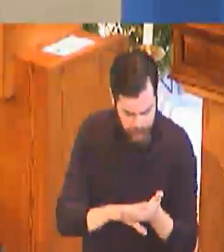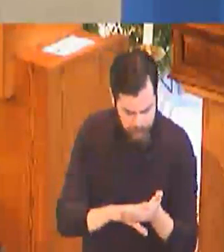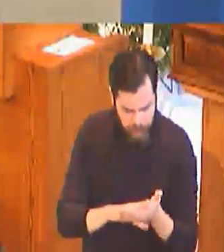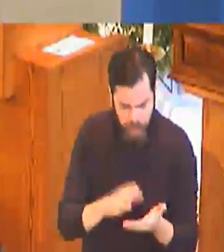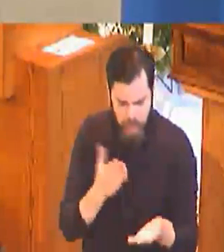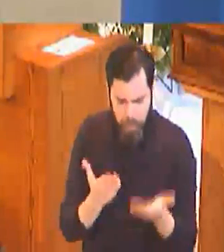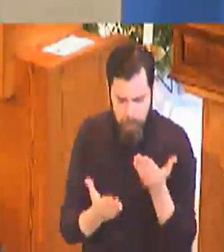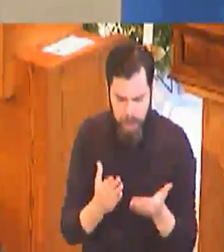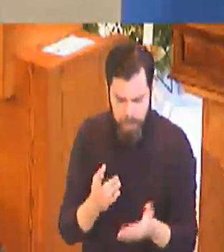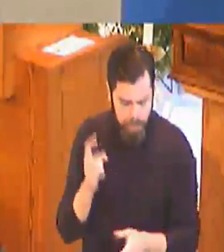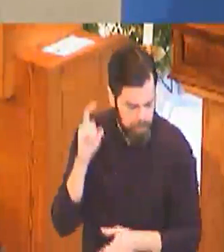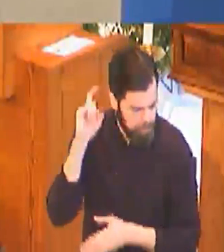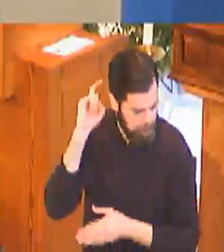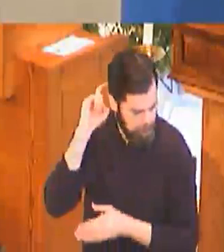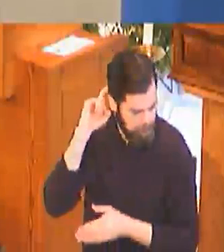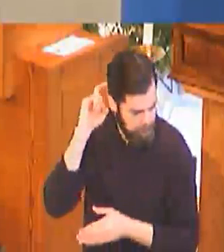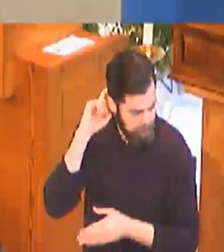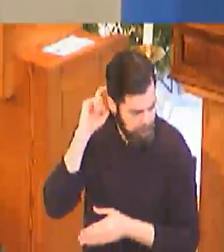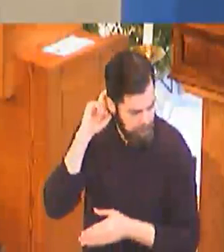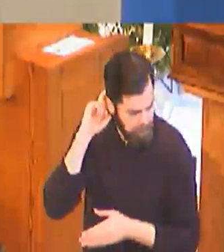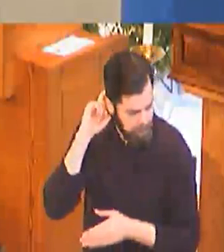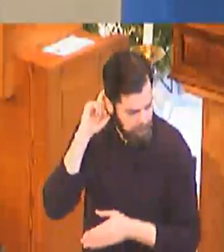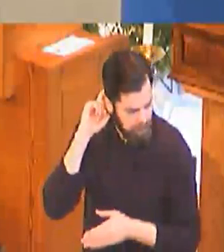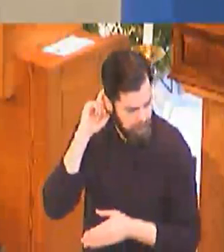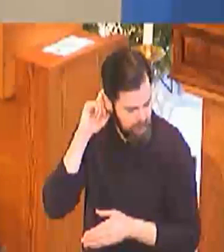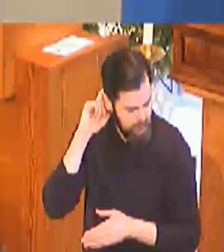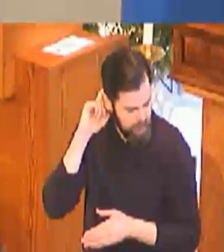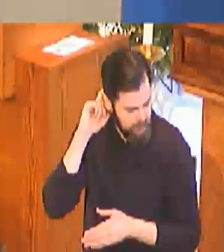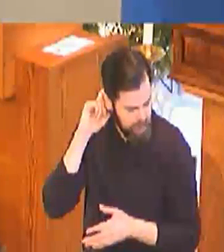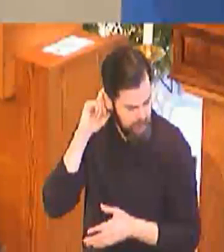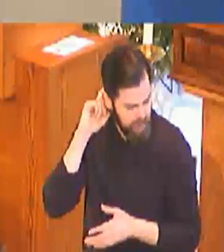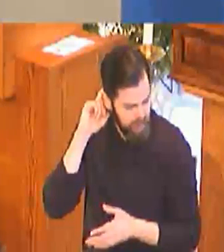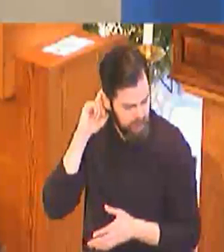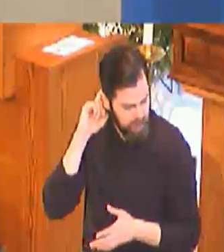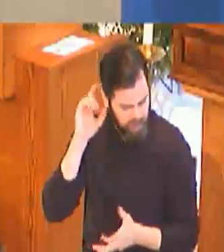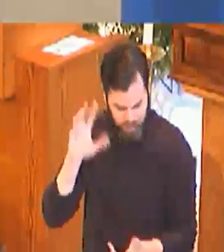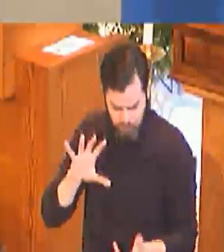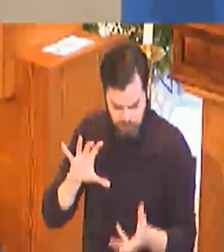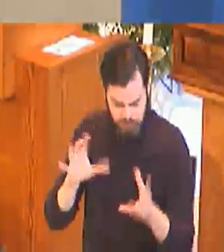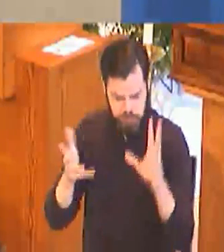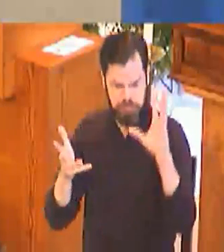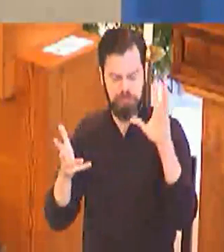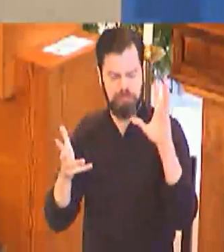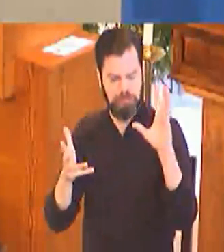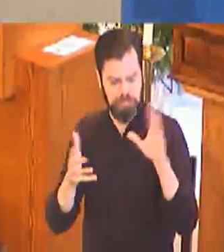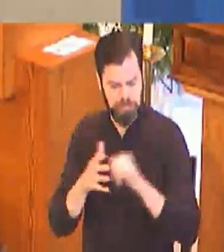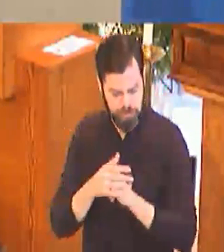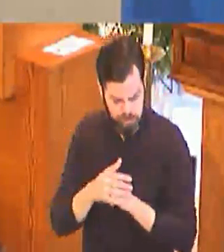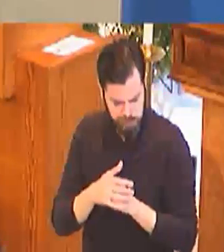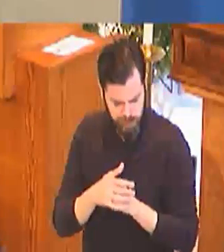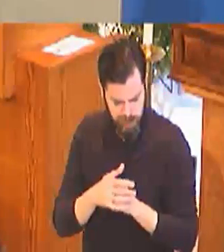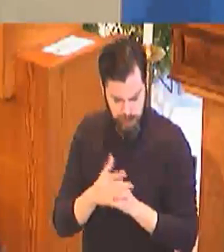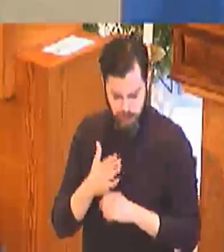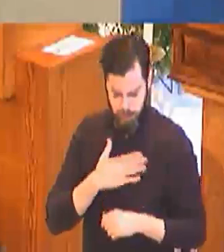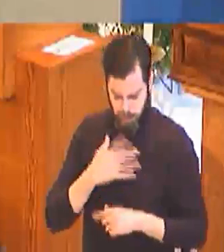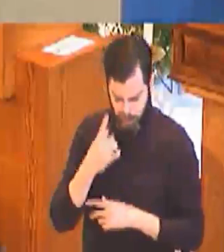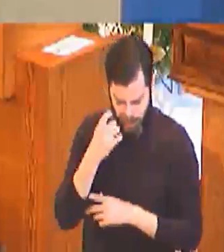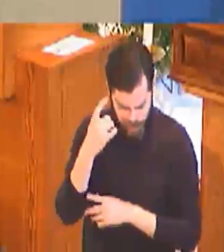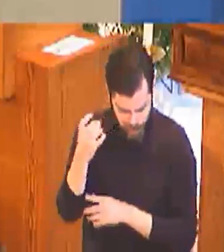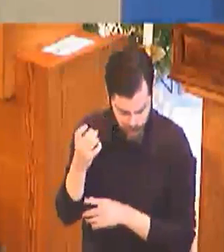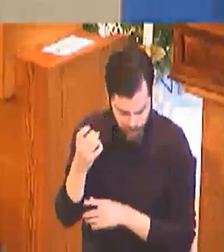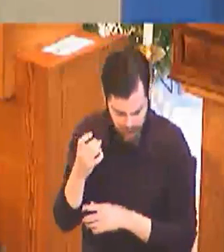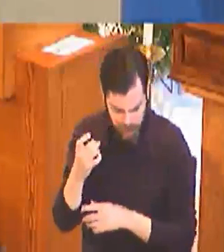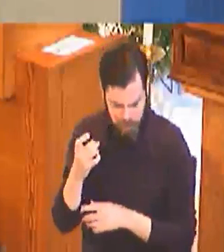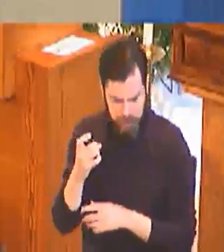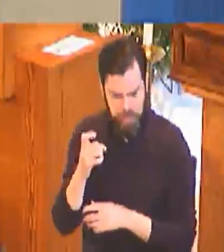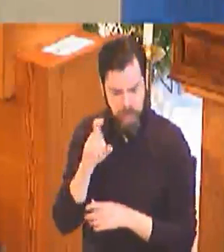create even more chaos, trying to convince us to abandon our dreams. You know, if you're in a prosperity class, this